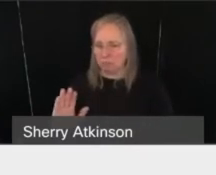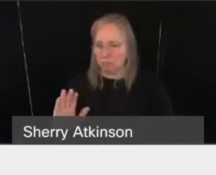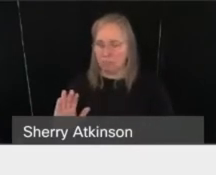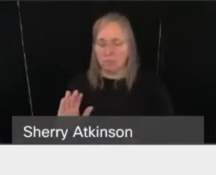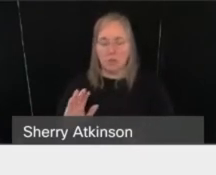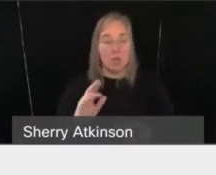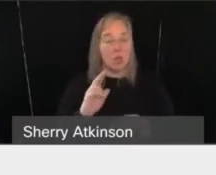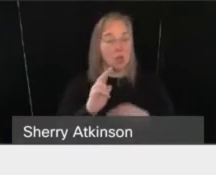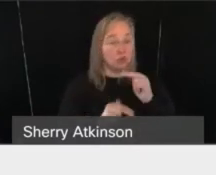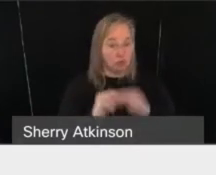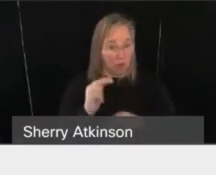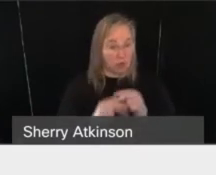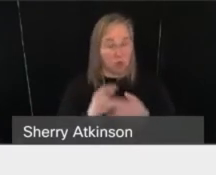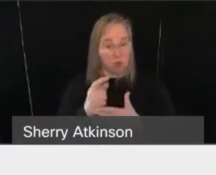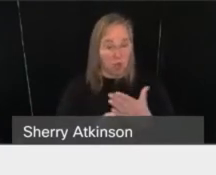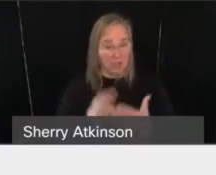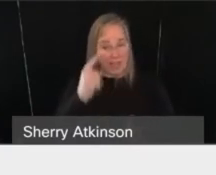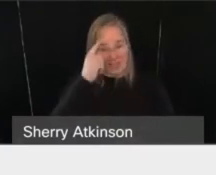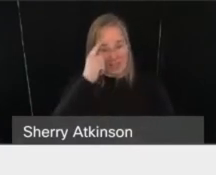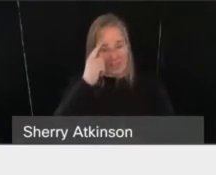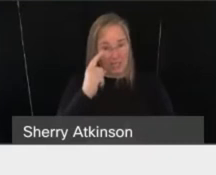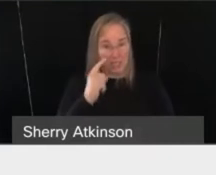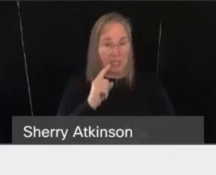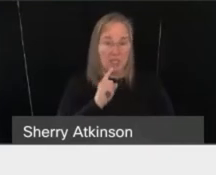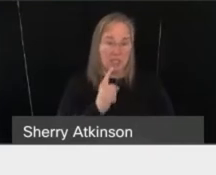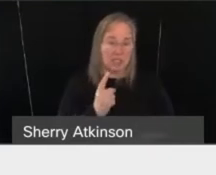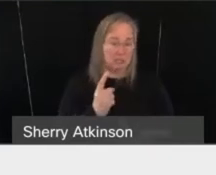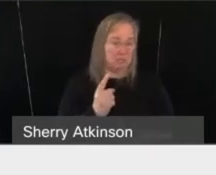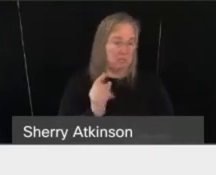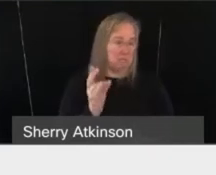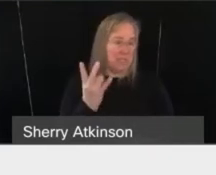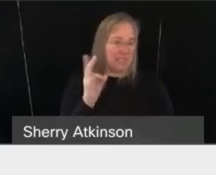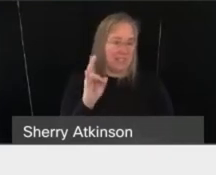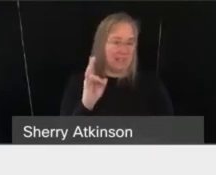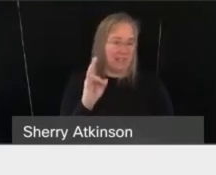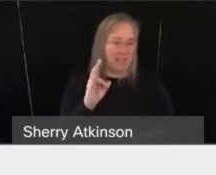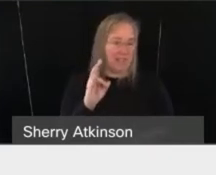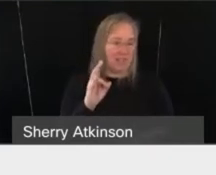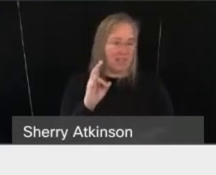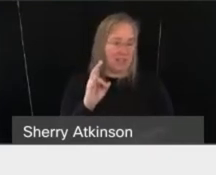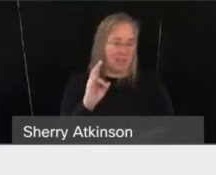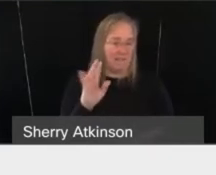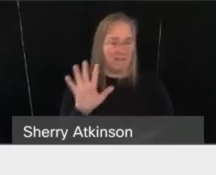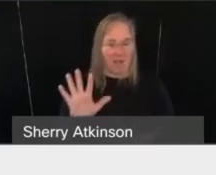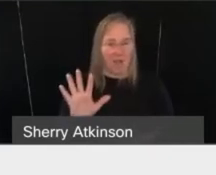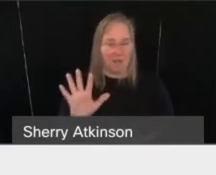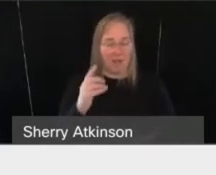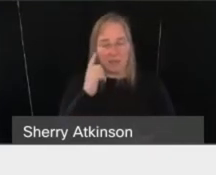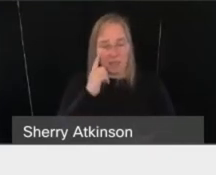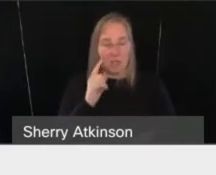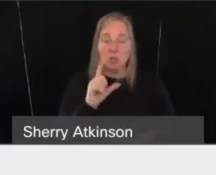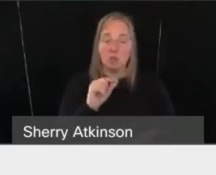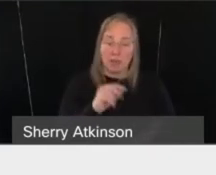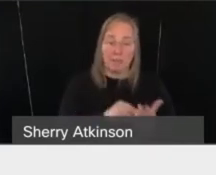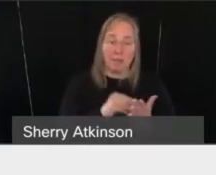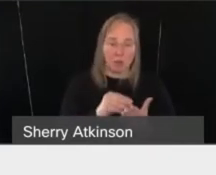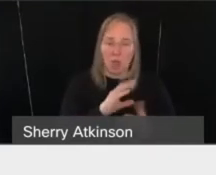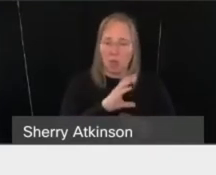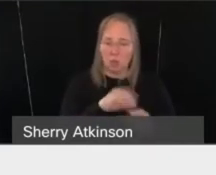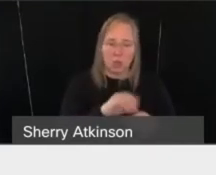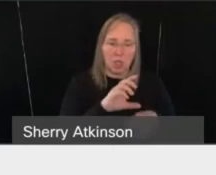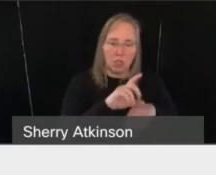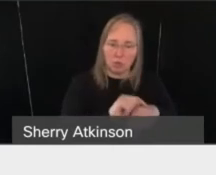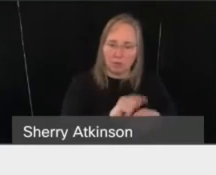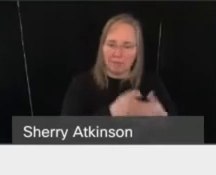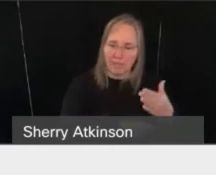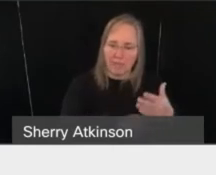The construction cost, I think, is like 17.5, something like that. So the $20 million includes consulting fees. It